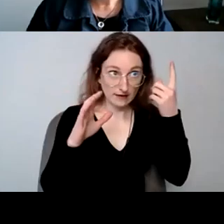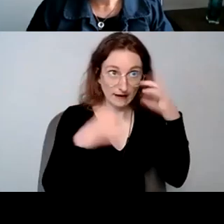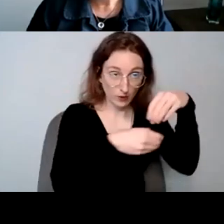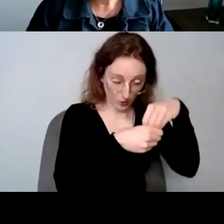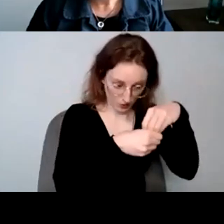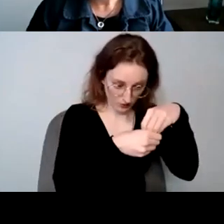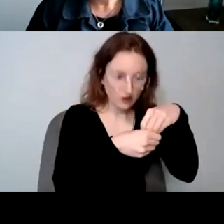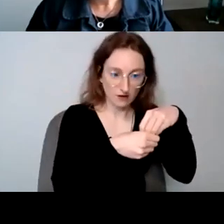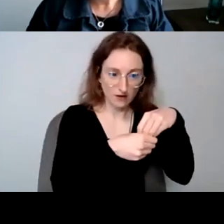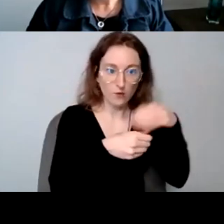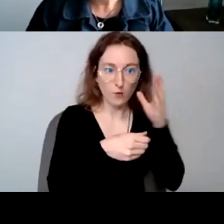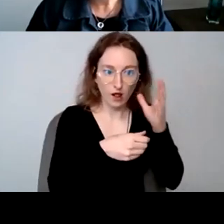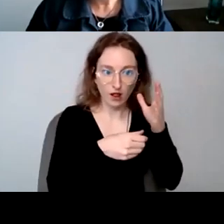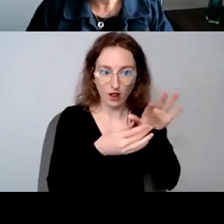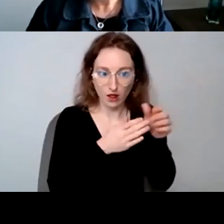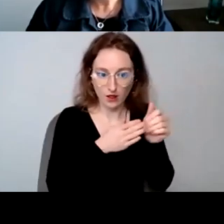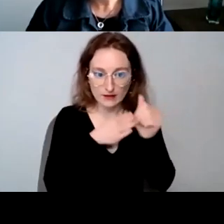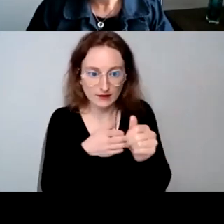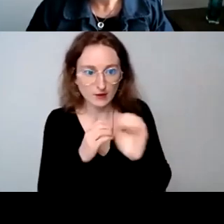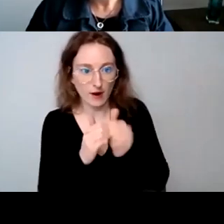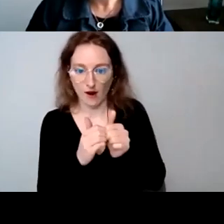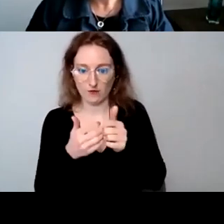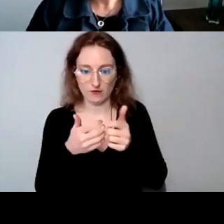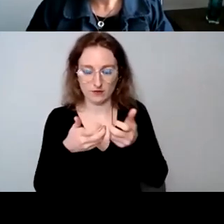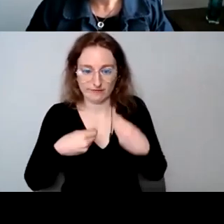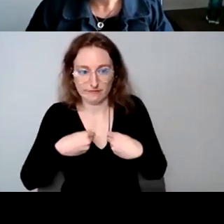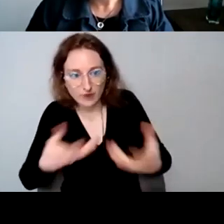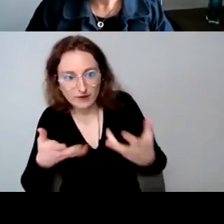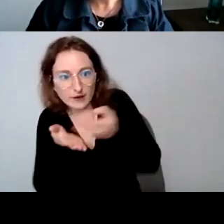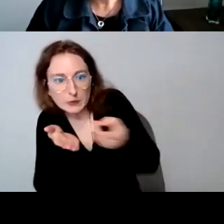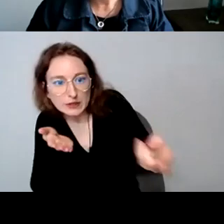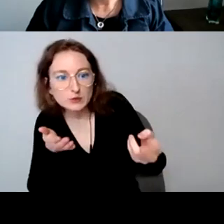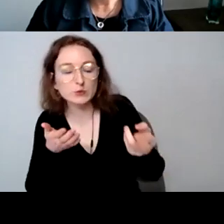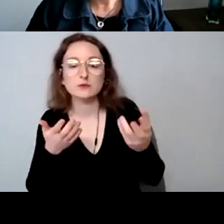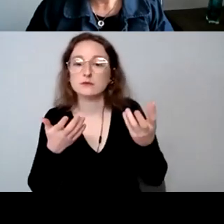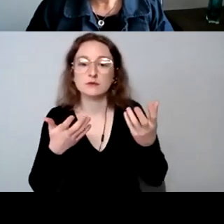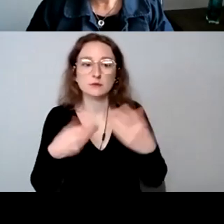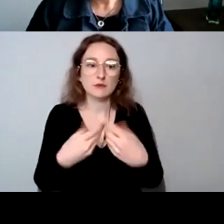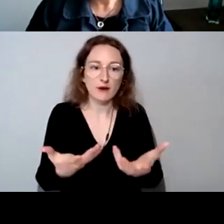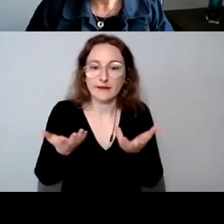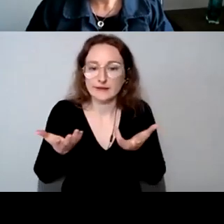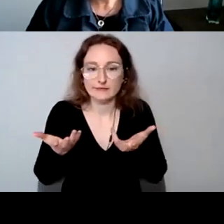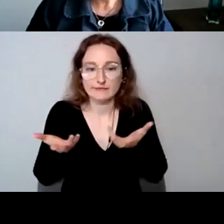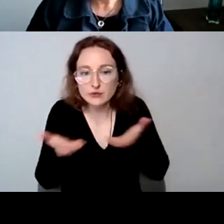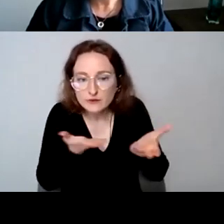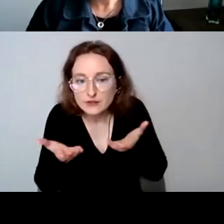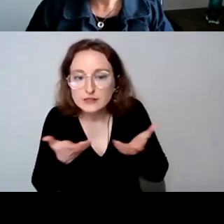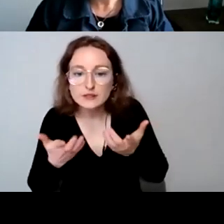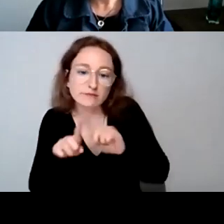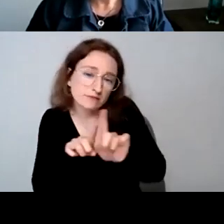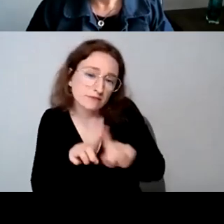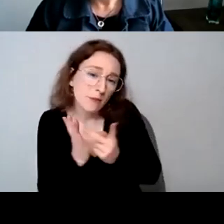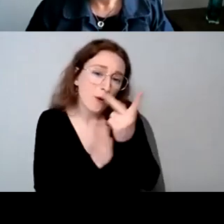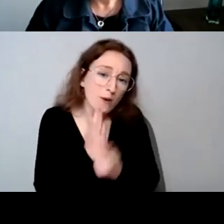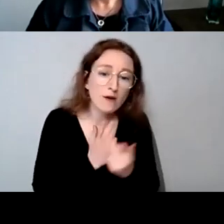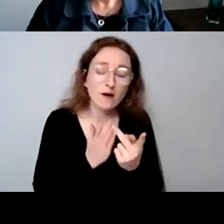effects in the ways how people gain resources to some forms of participation or what kind of programs